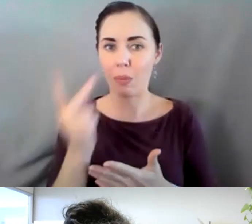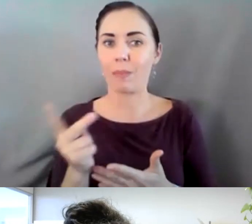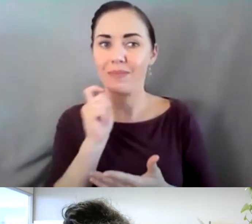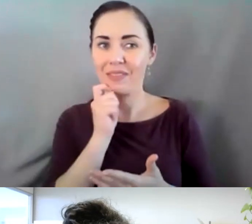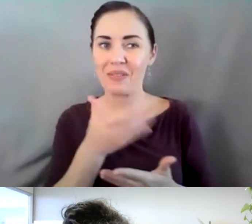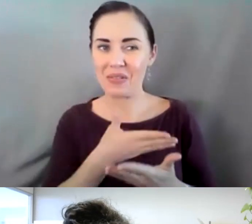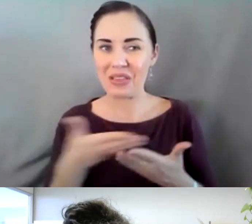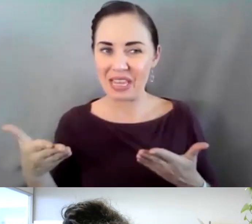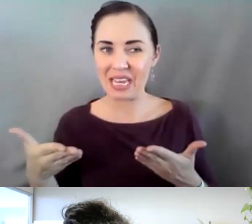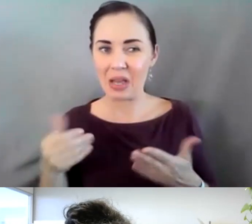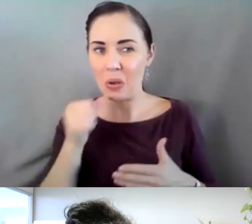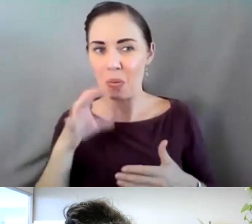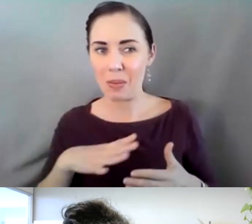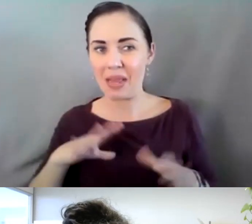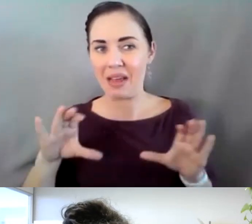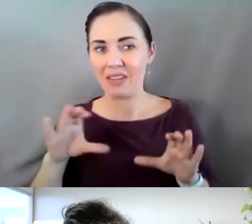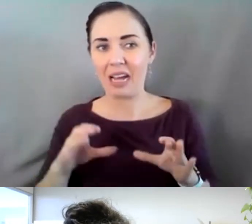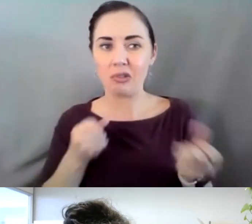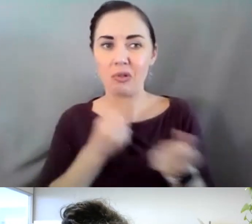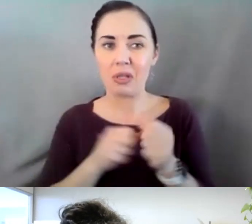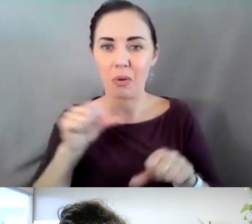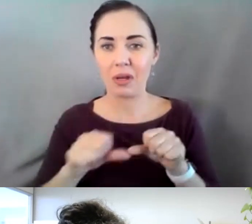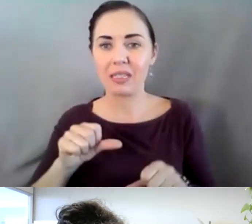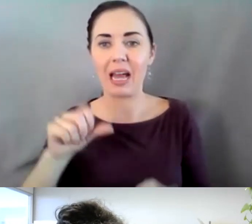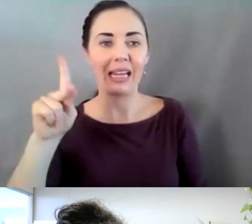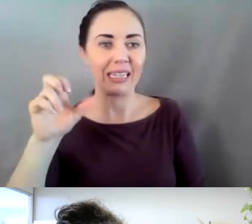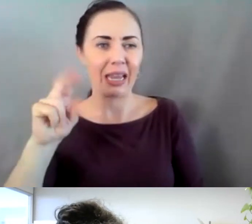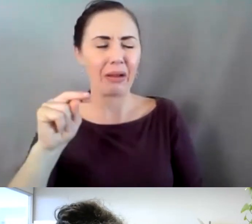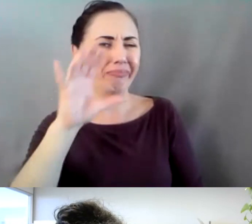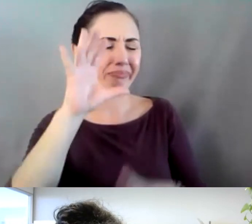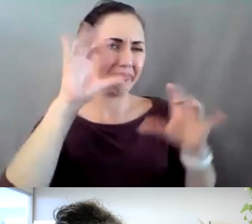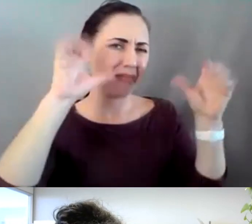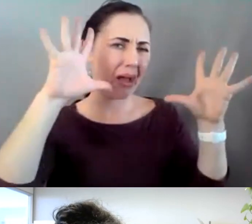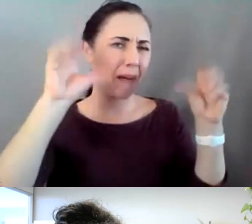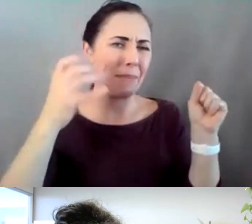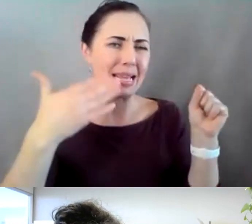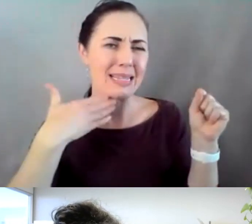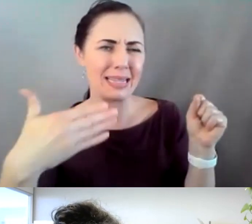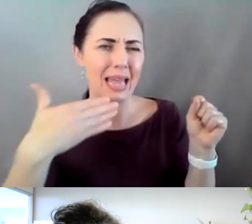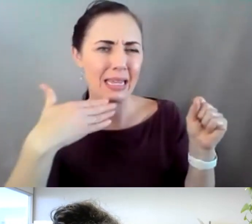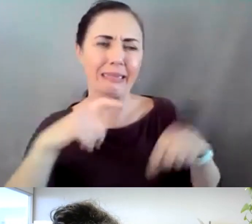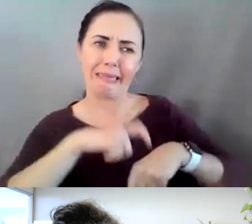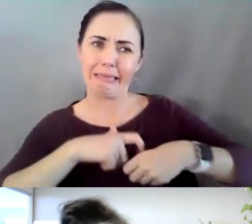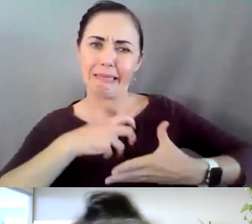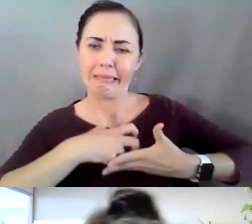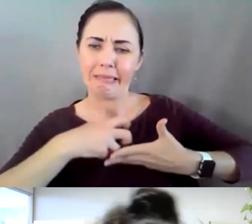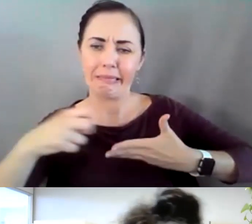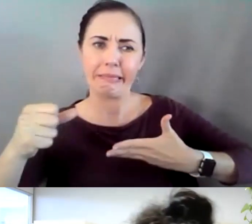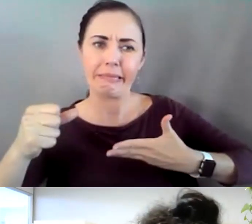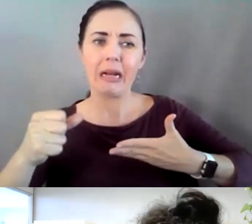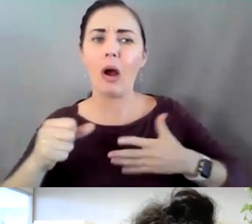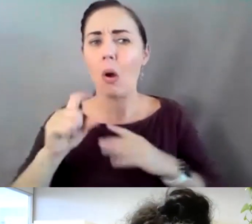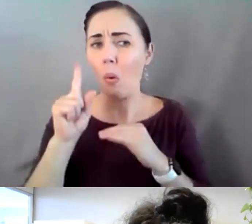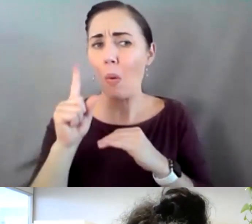cool things that women have contributed. Oh my gosh, that's amazing. Thank you so much. We're running out of time, and I do have